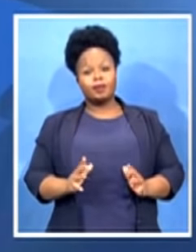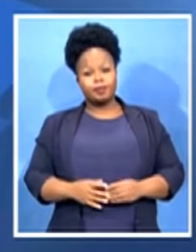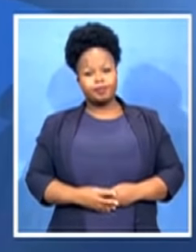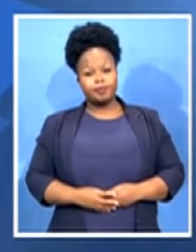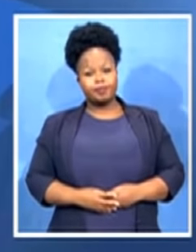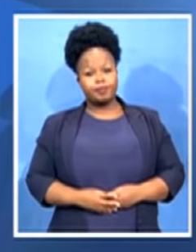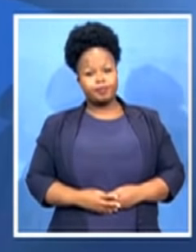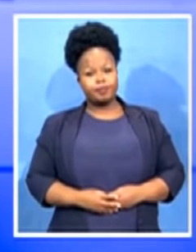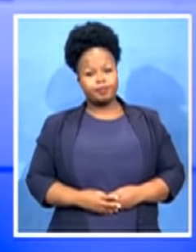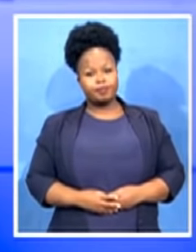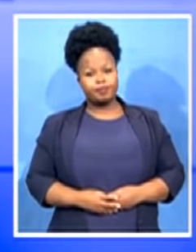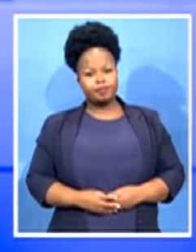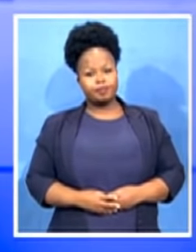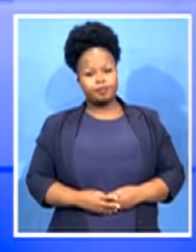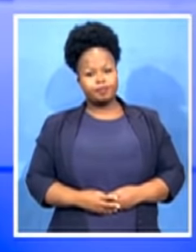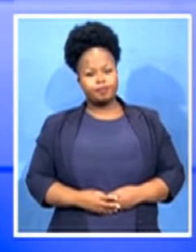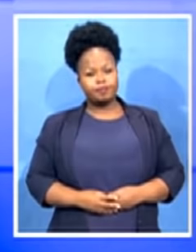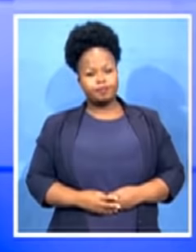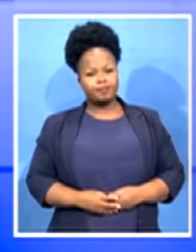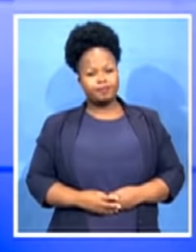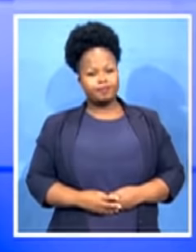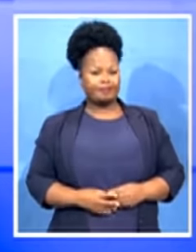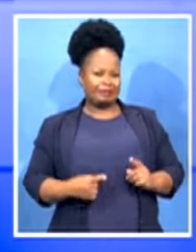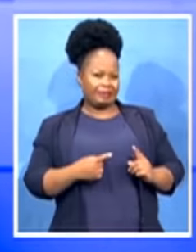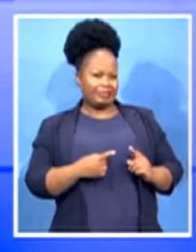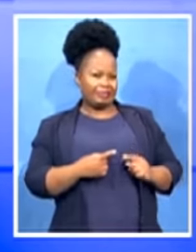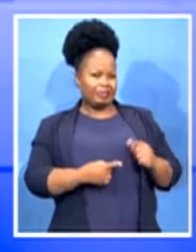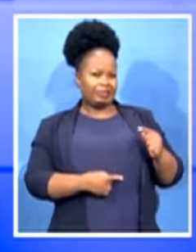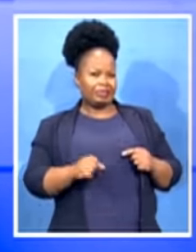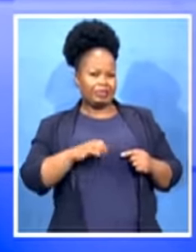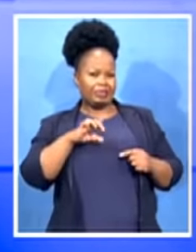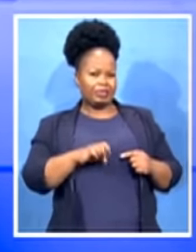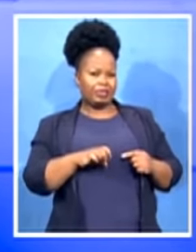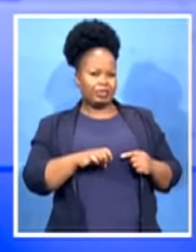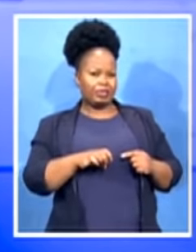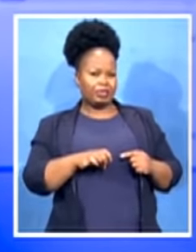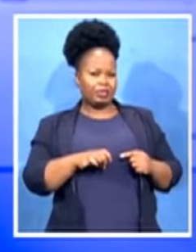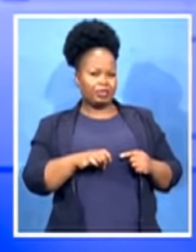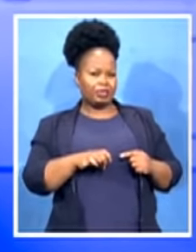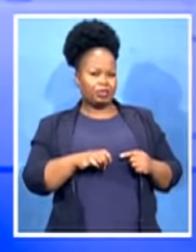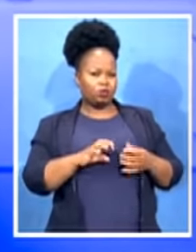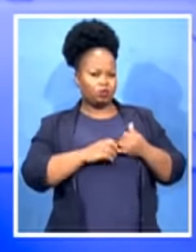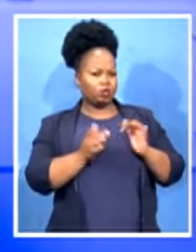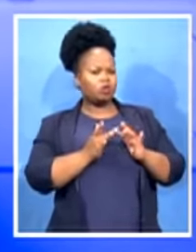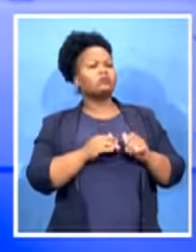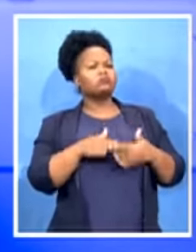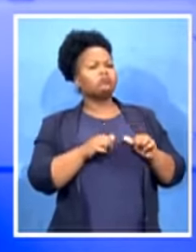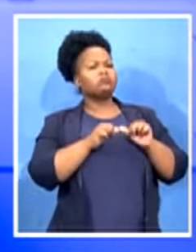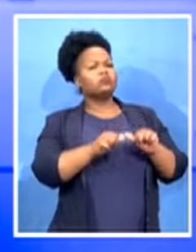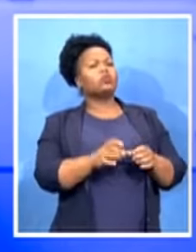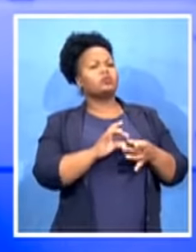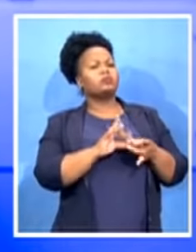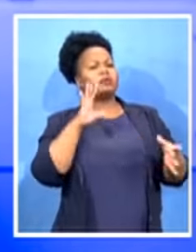Okay, Dr. Sandile Tshabalala there. That link has just frozen. We'll try to get back to him. Okay, Dr. Tshabalala, we lost you there for a second. You can go ahead.